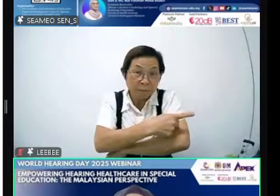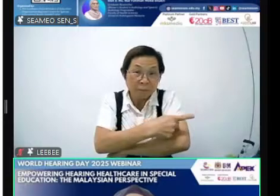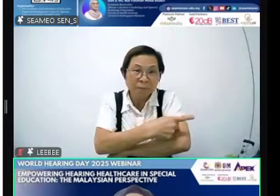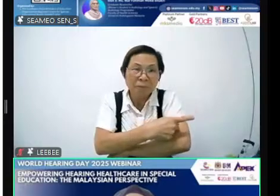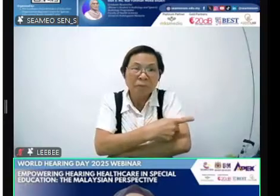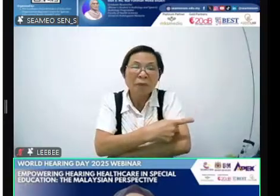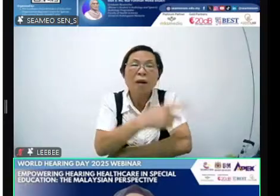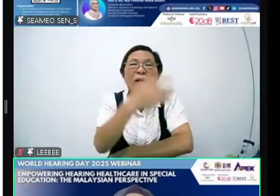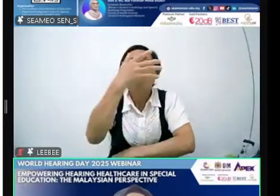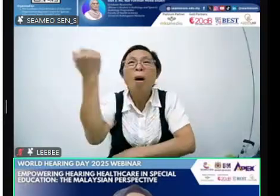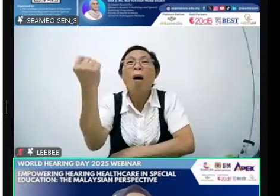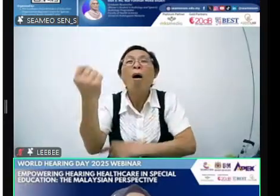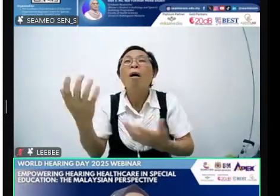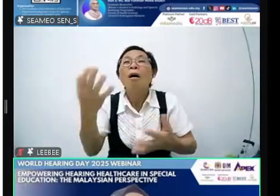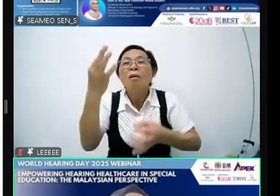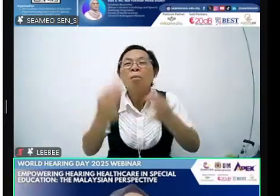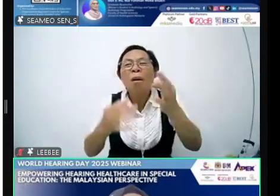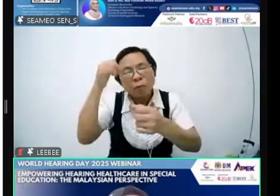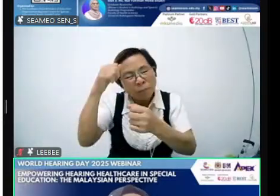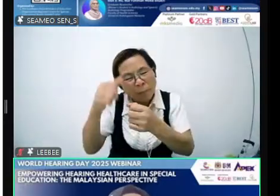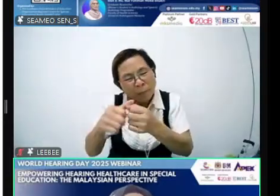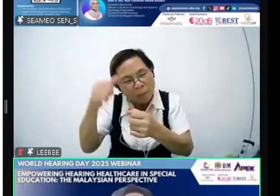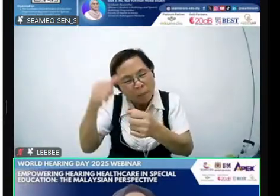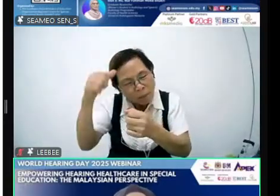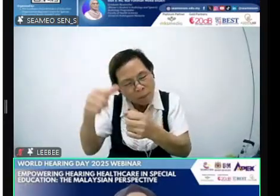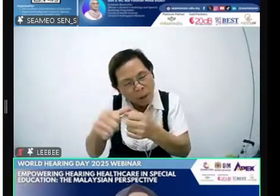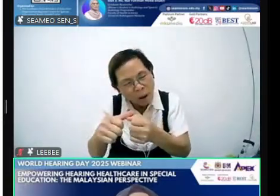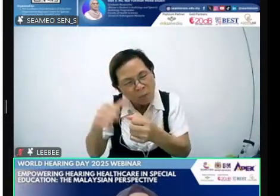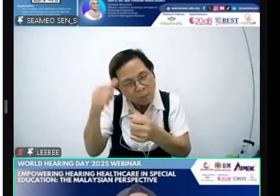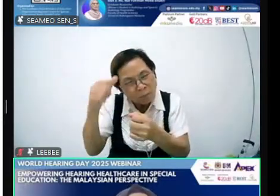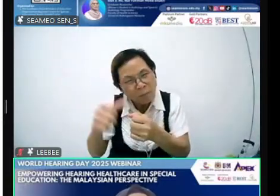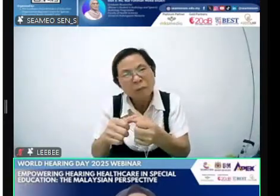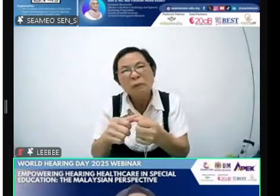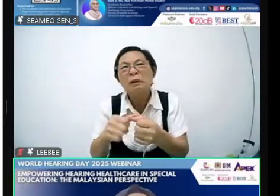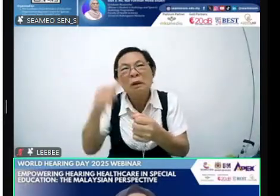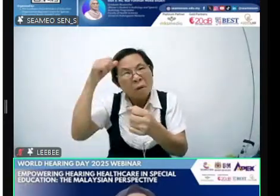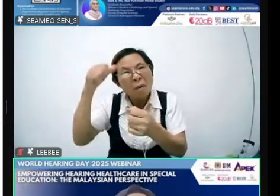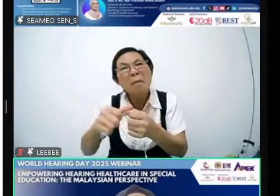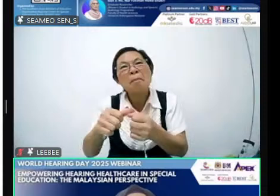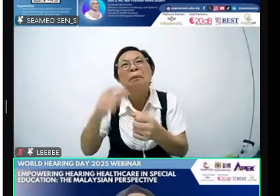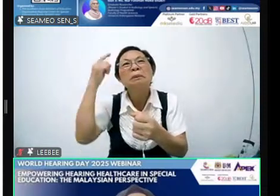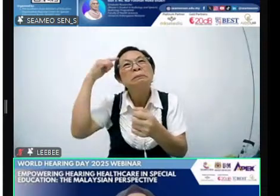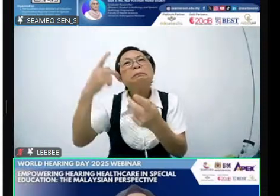and even if they remembered, what they remembered may be inaccurate.